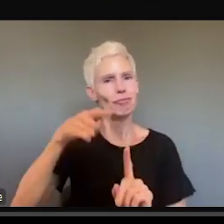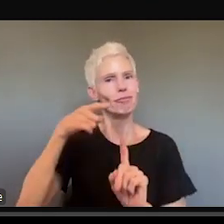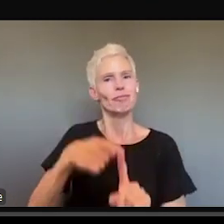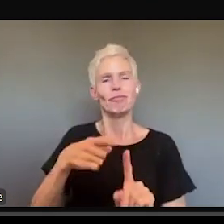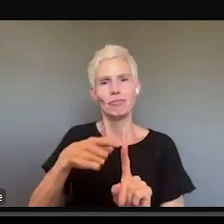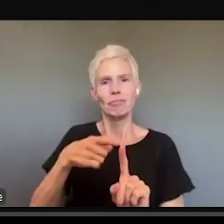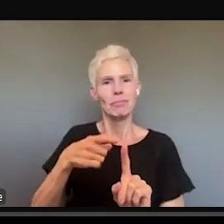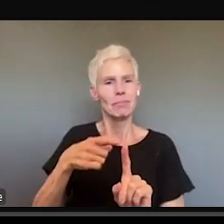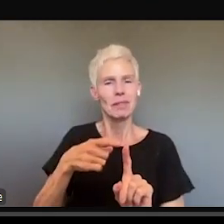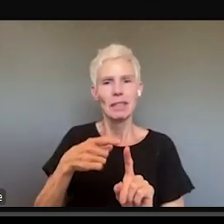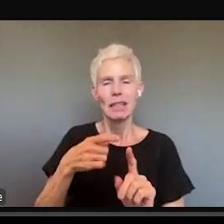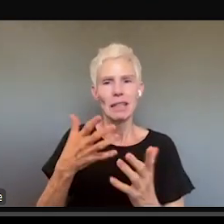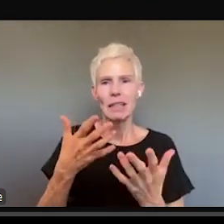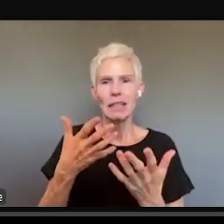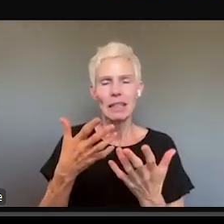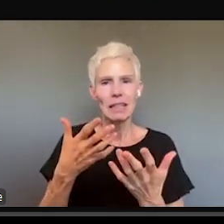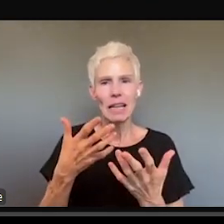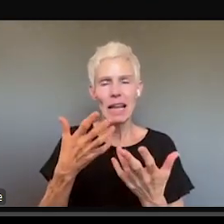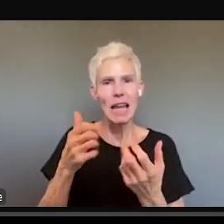that message home.